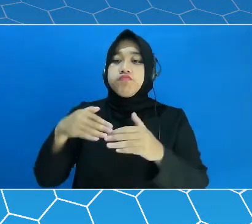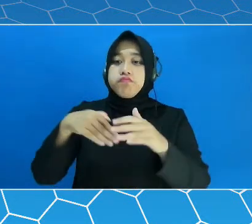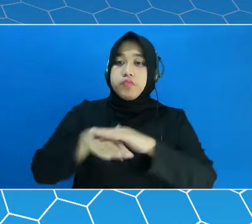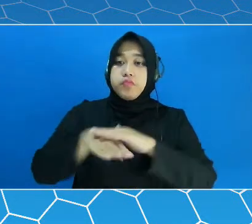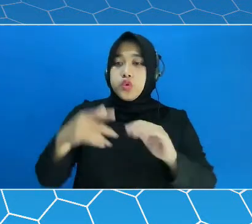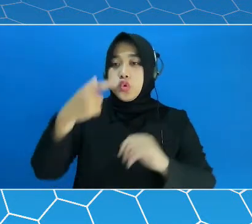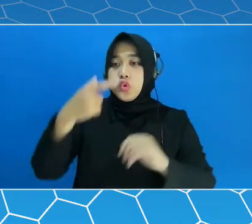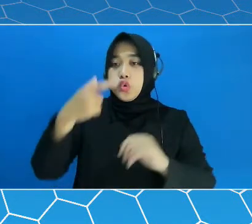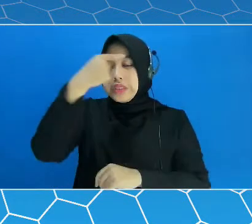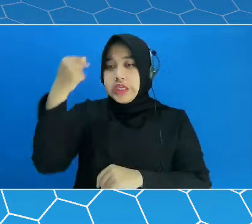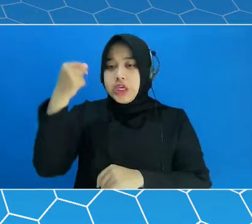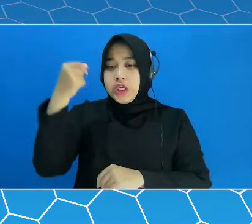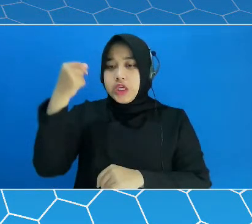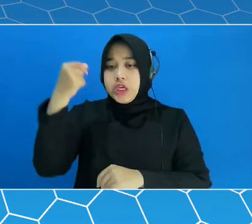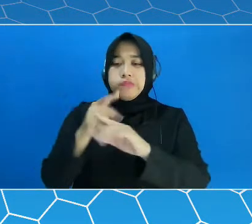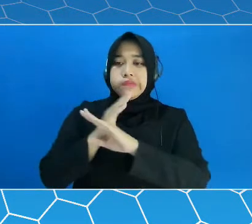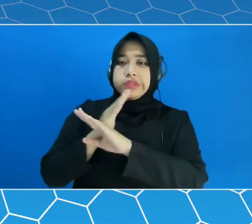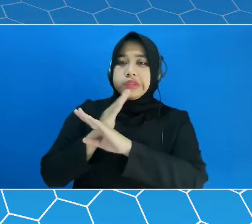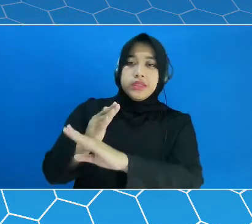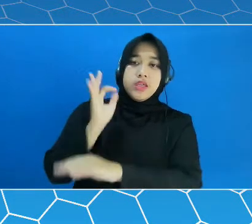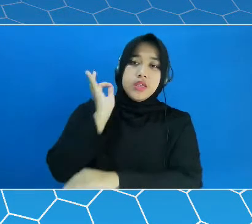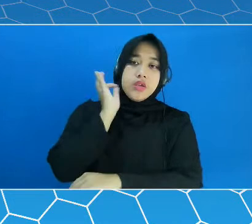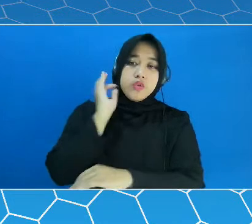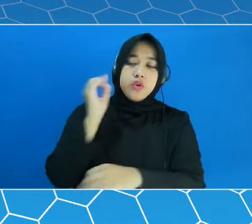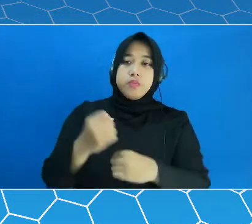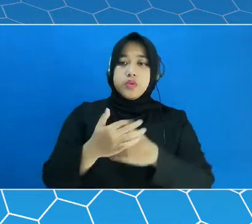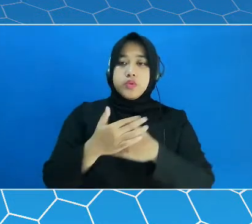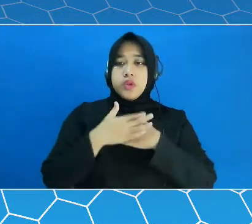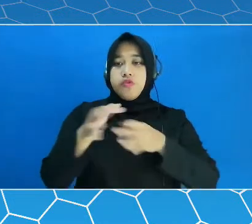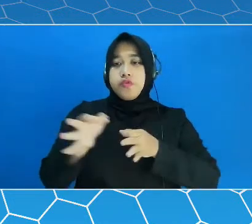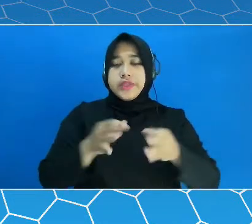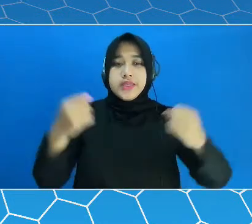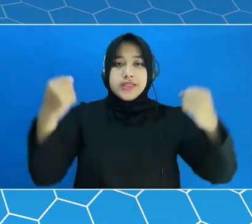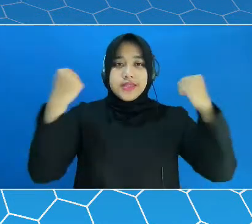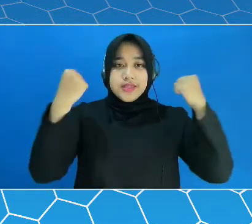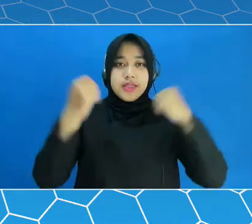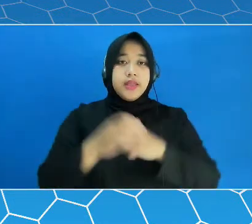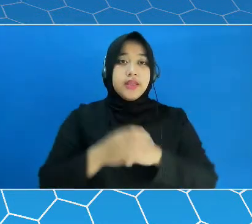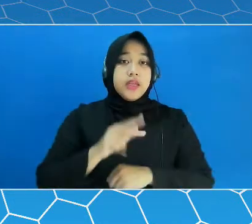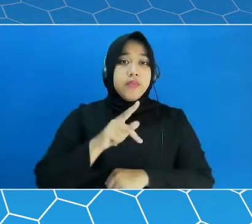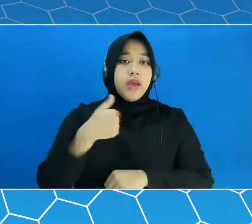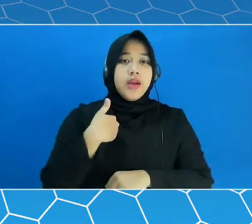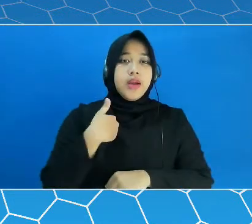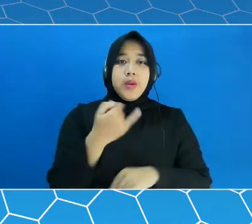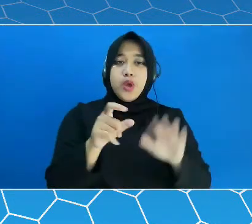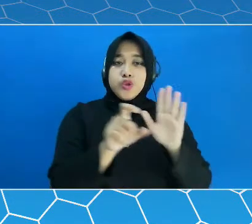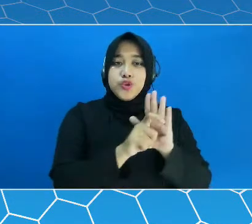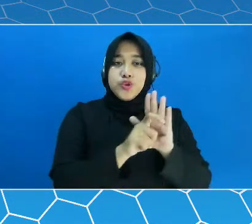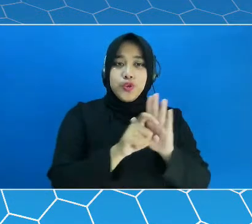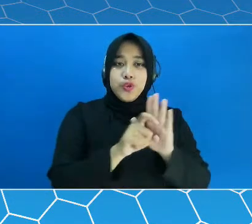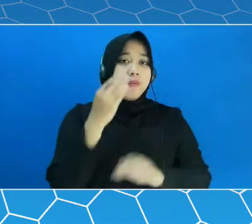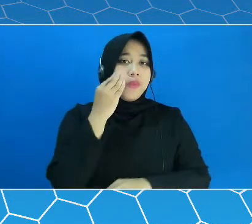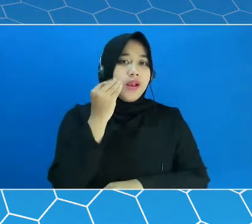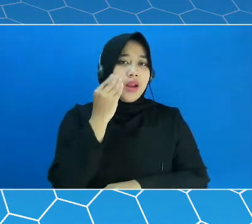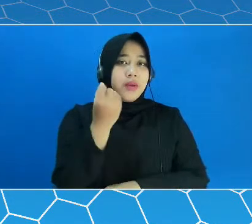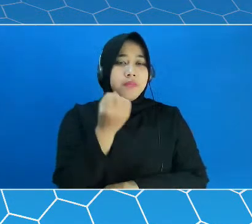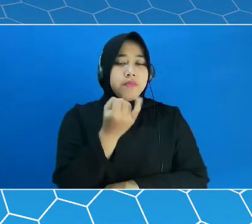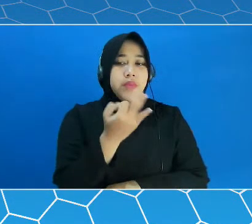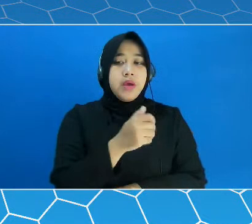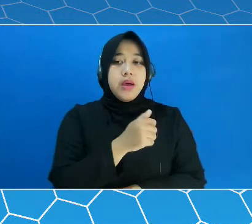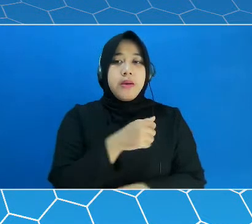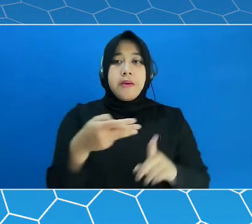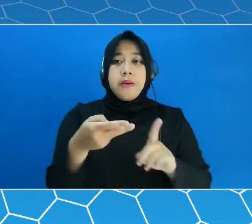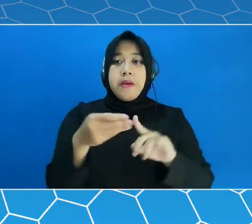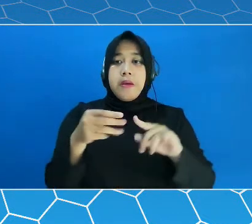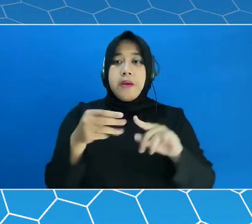infection within the facilities. We had a few examples or a few experiences where if the ward had been infected, that create a very